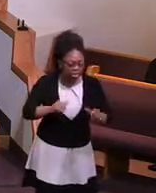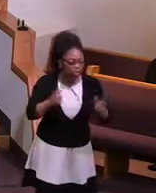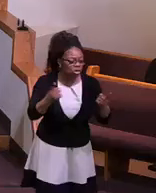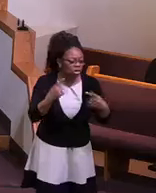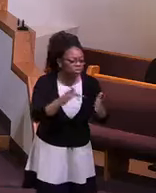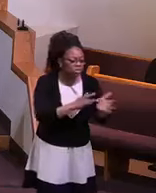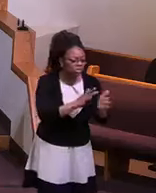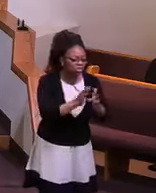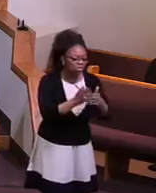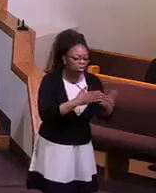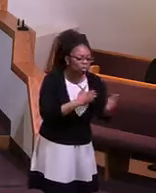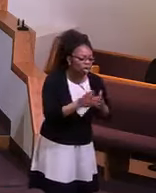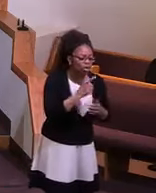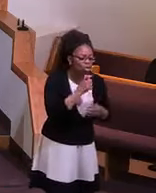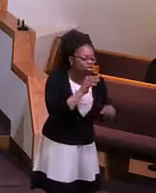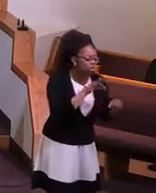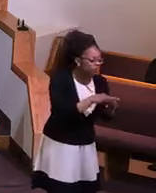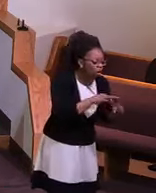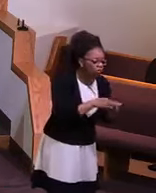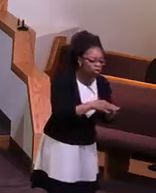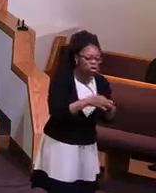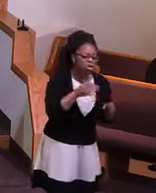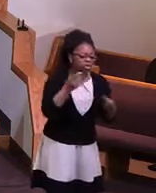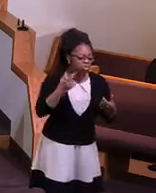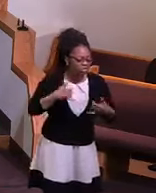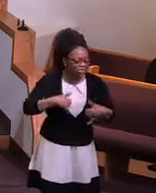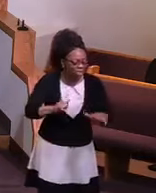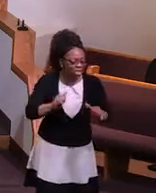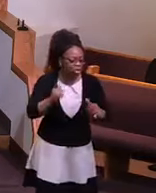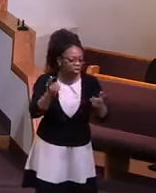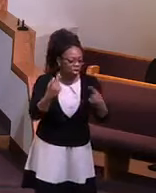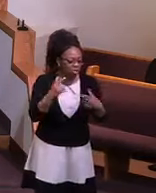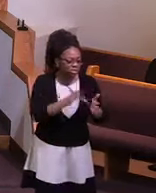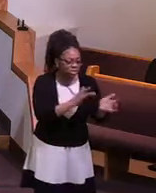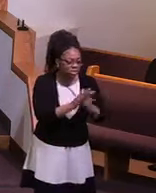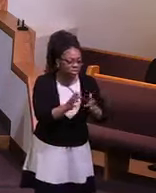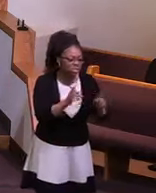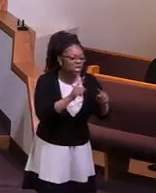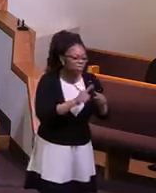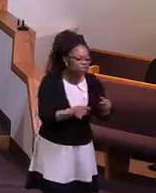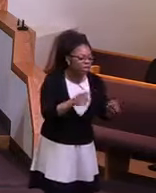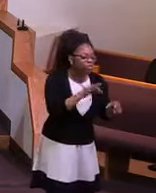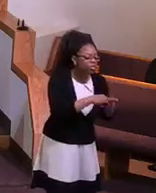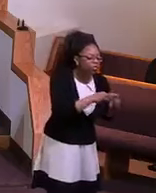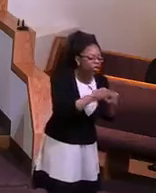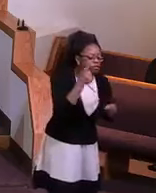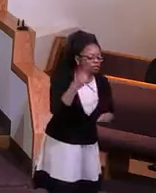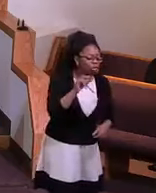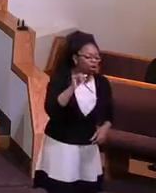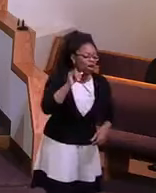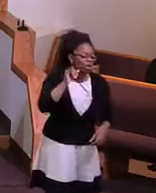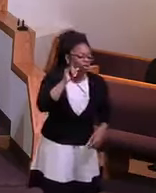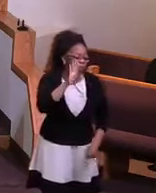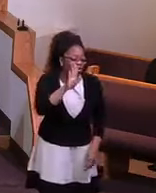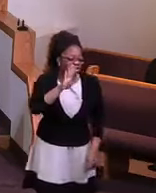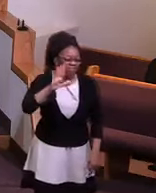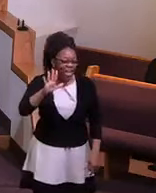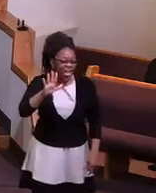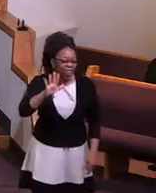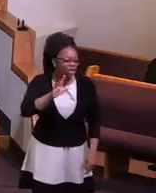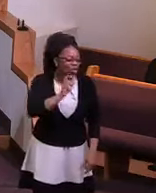No matter who you vote for, you can still come to Jesus. But if you vote for I-45, we need to get you here real quick.